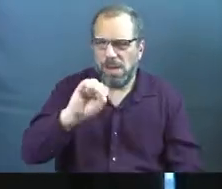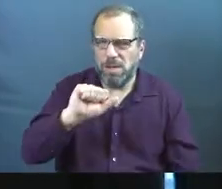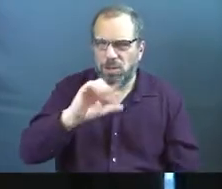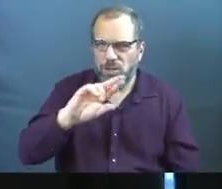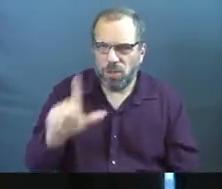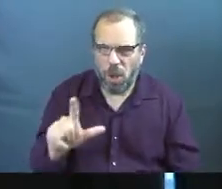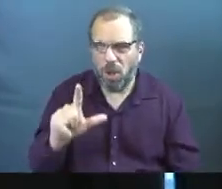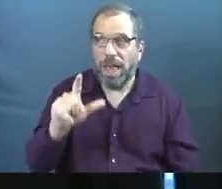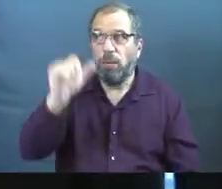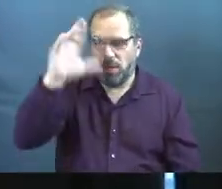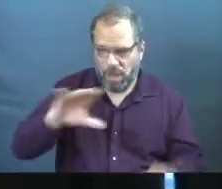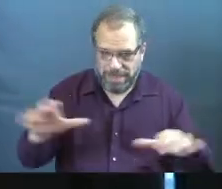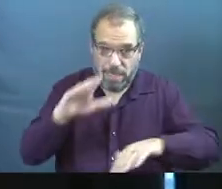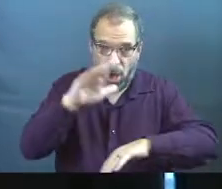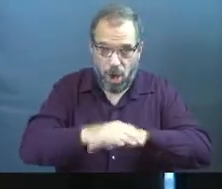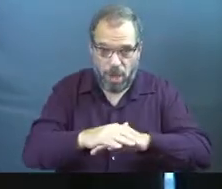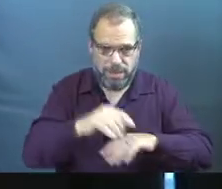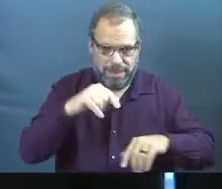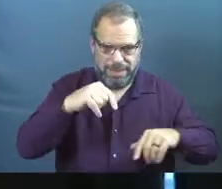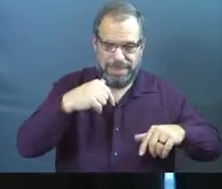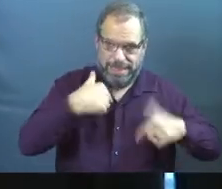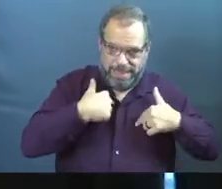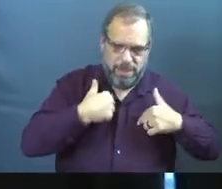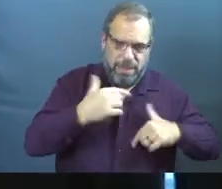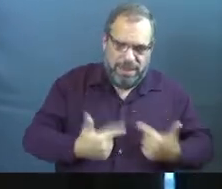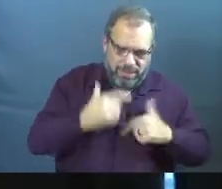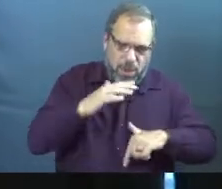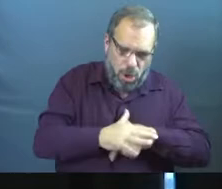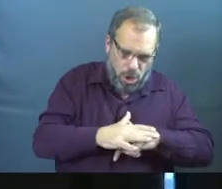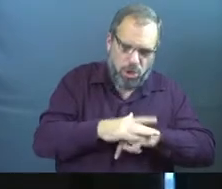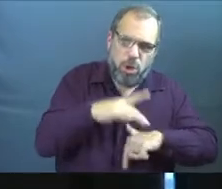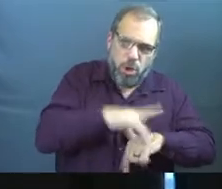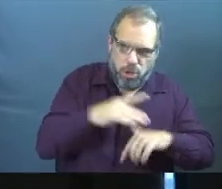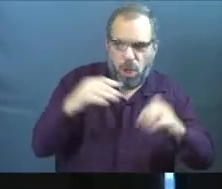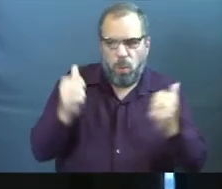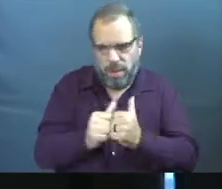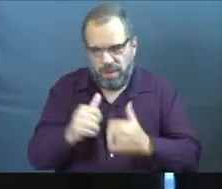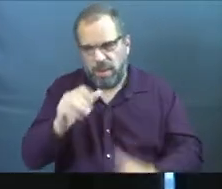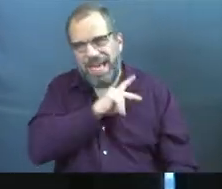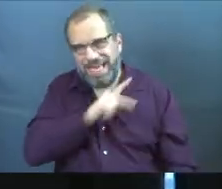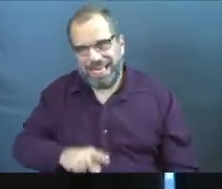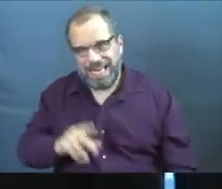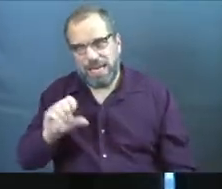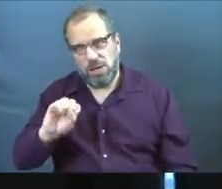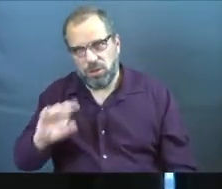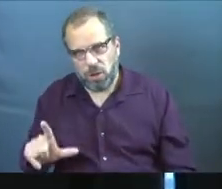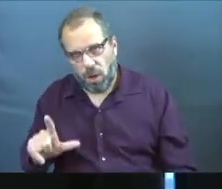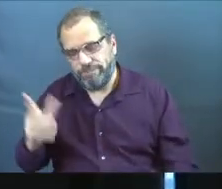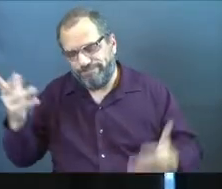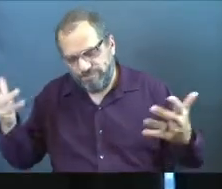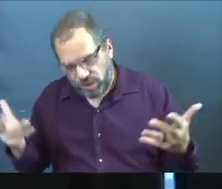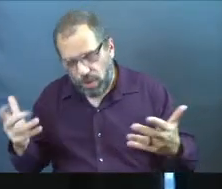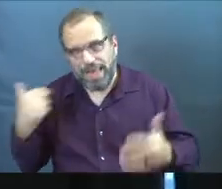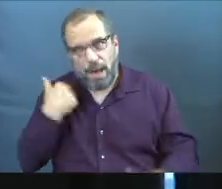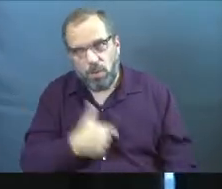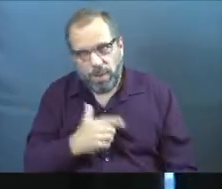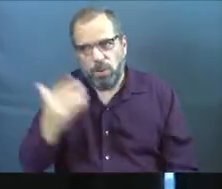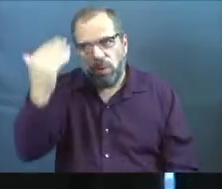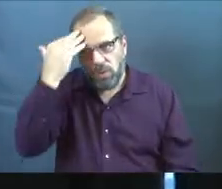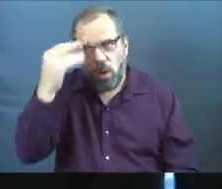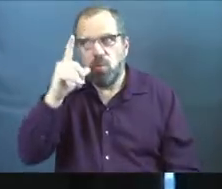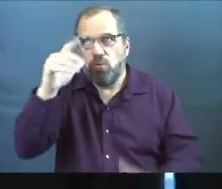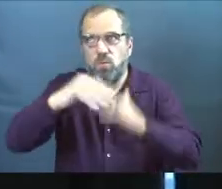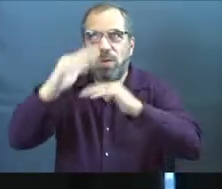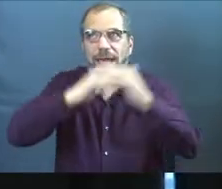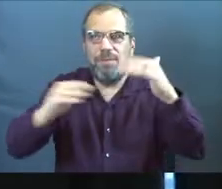and the things that God did while he was on earth around Saul. So again, we believe it to be that way, that it will be something